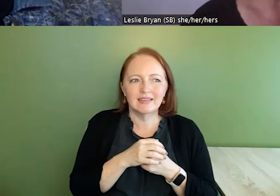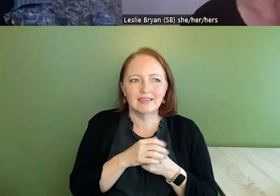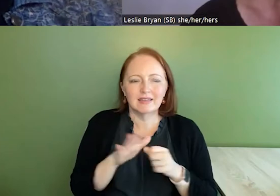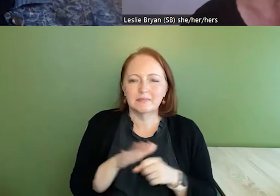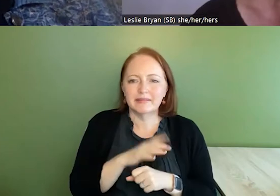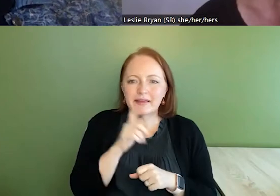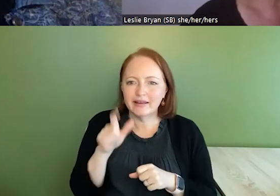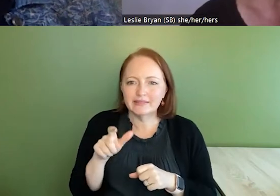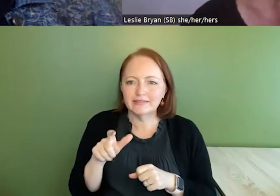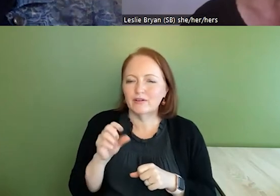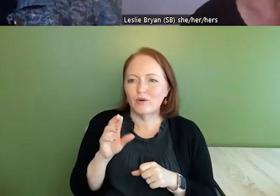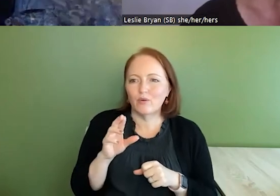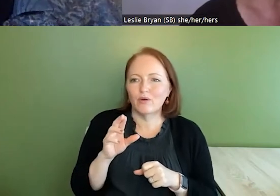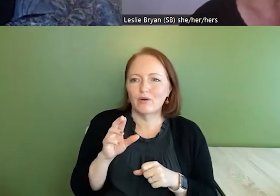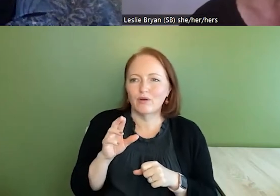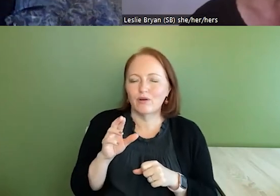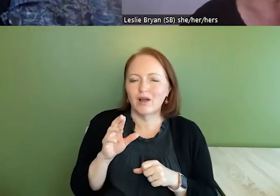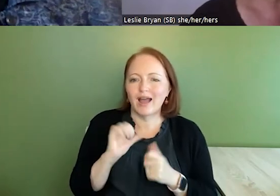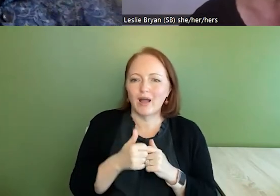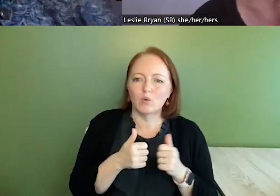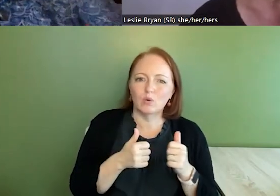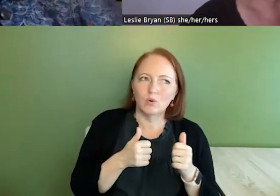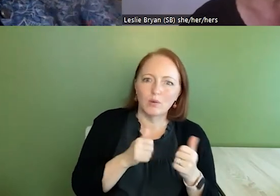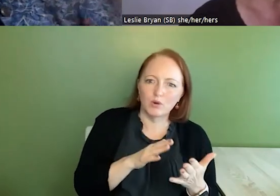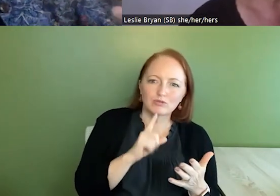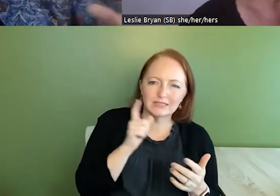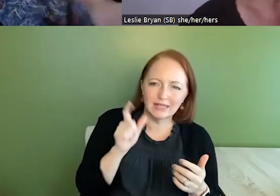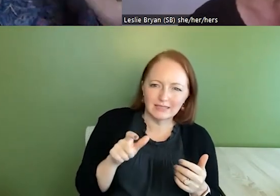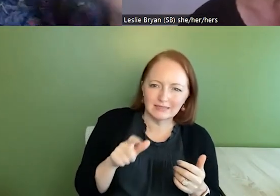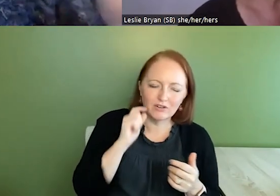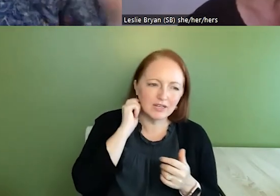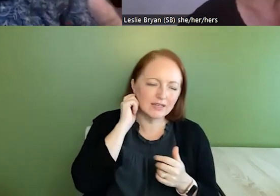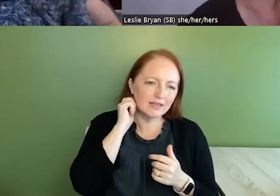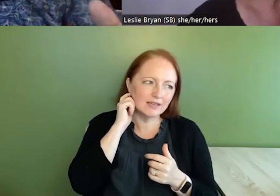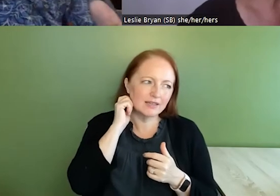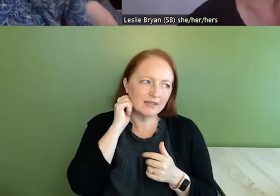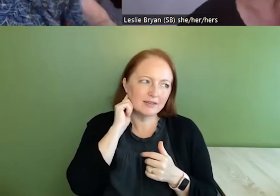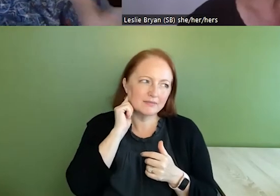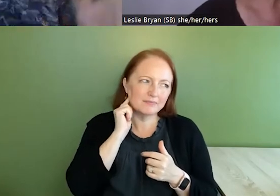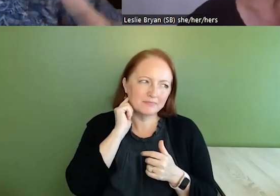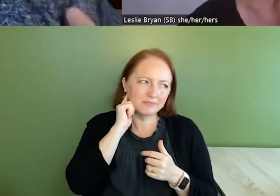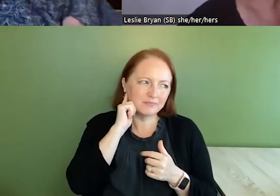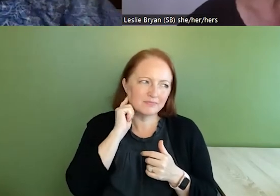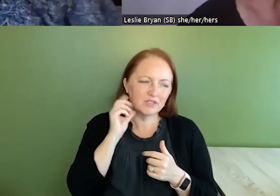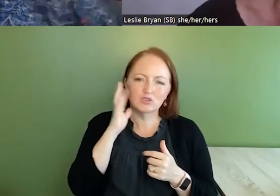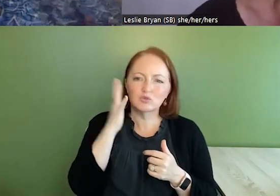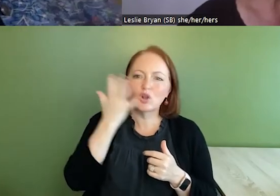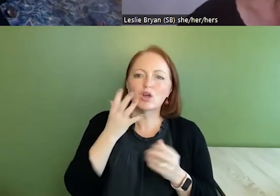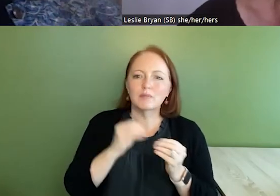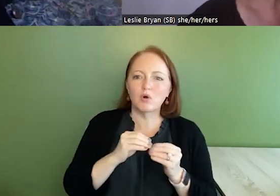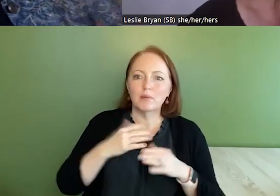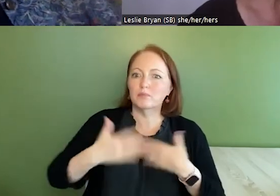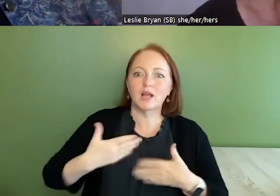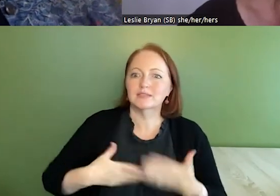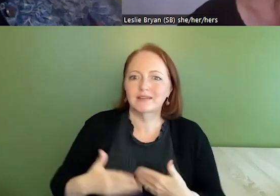unnecessary or they're unnecessary in the way that we do them. And it's all to look more productive. And we